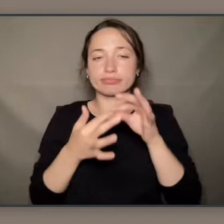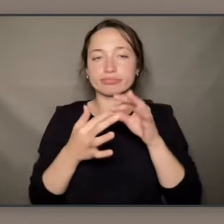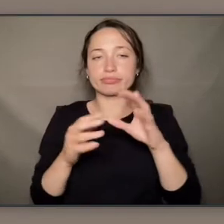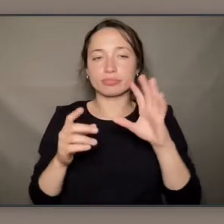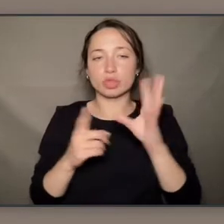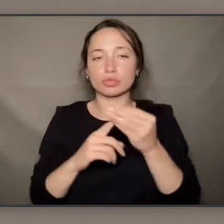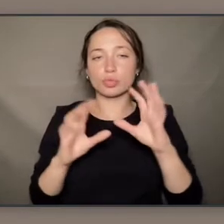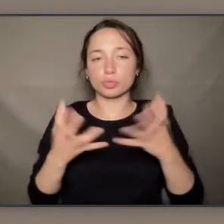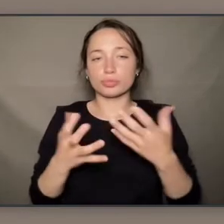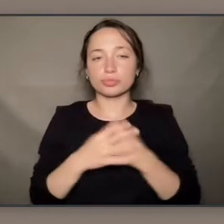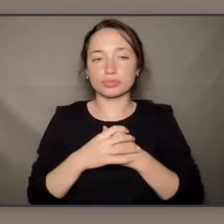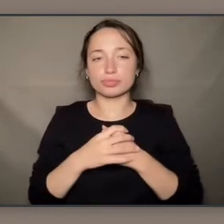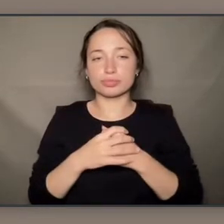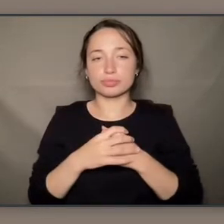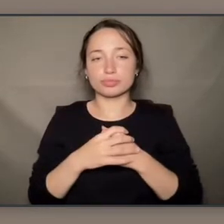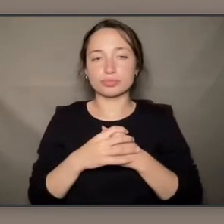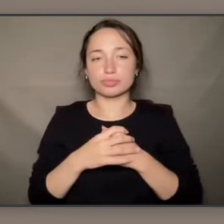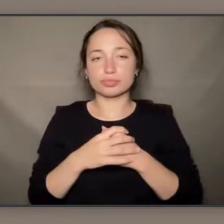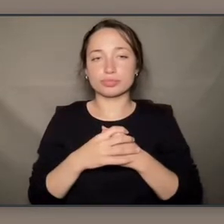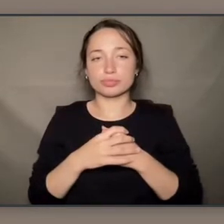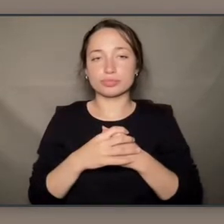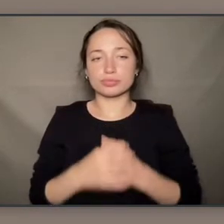group.